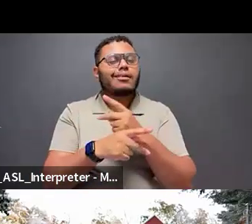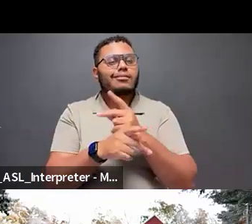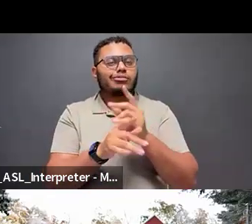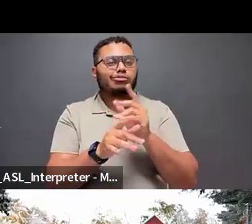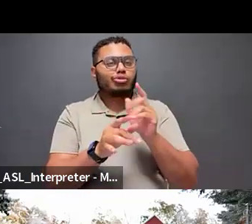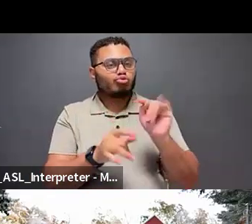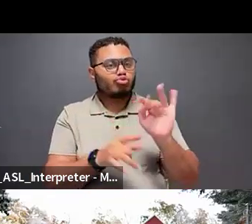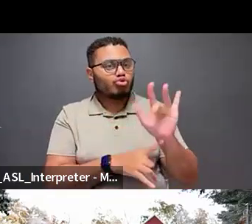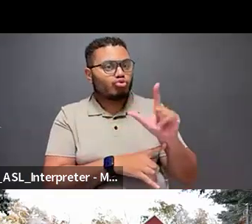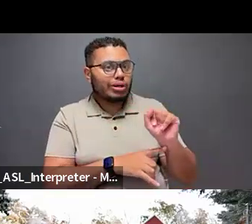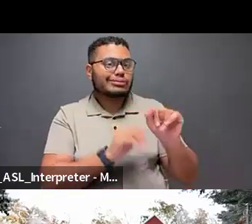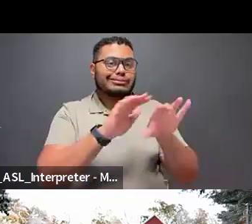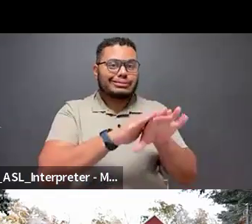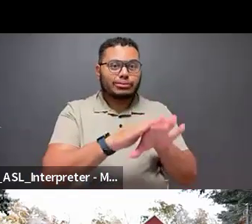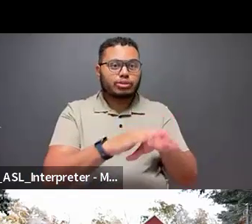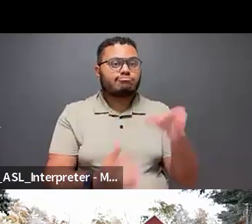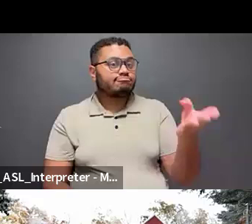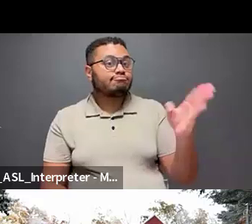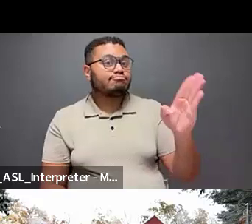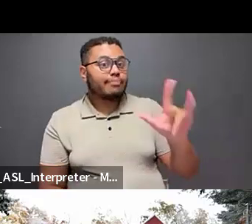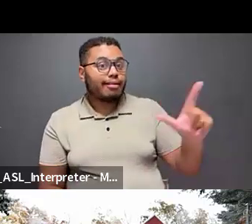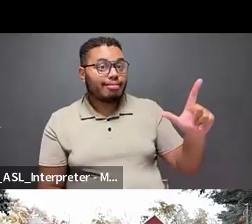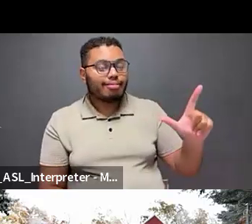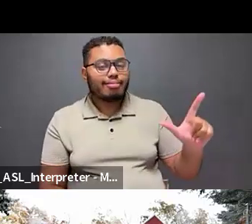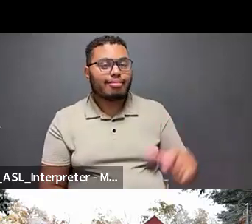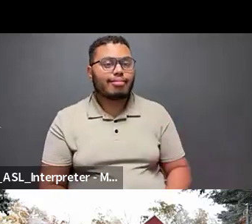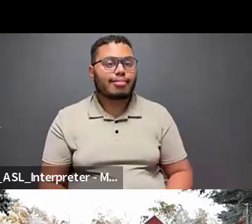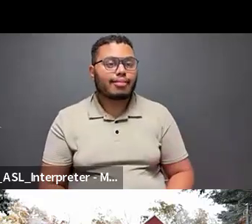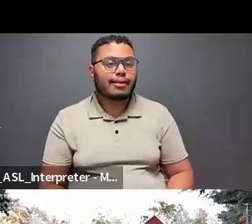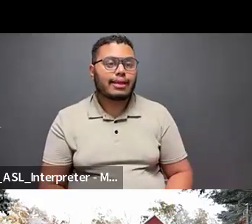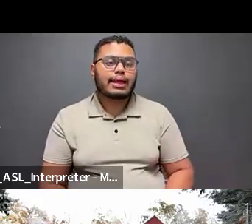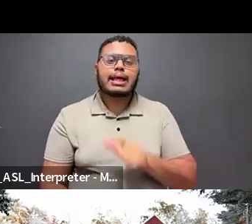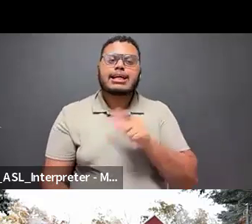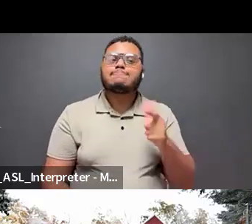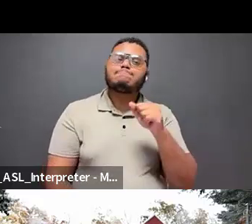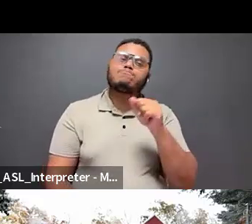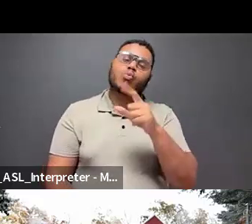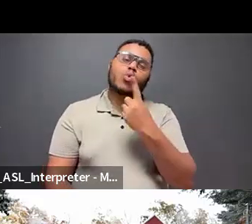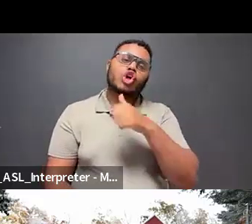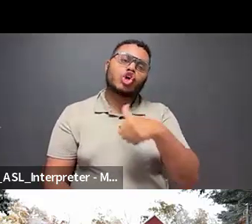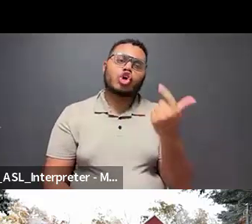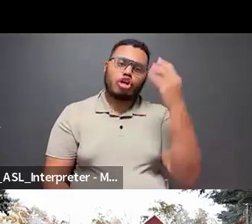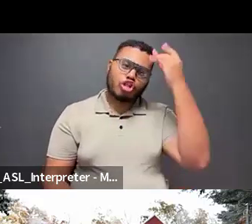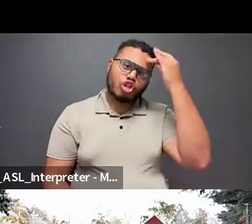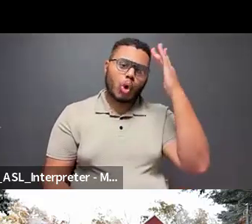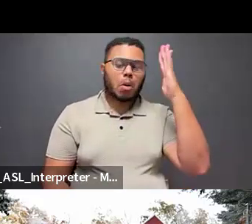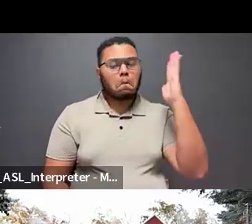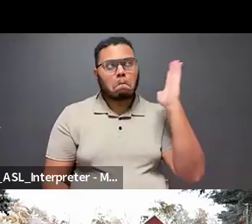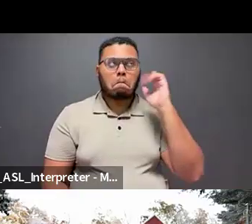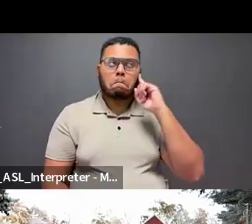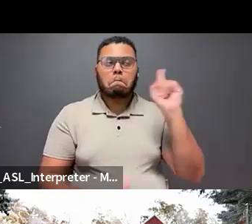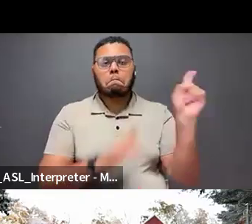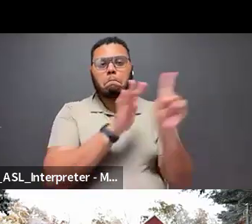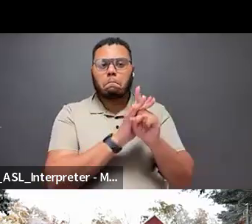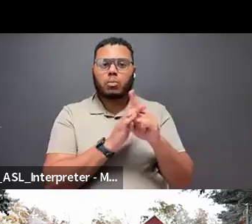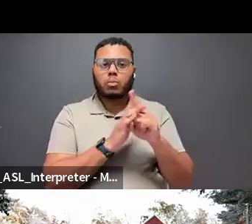well. Bill has his hand up. Yeah, just one other thought in passing. When I hear